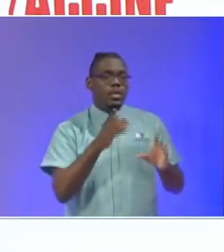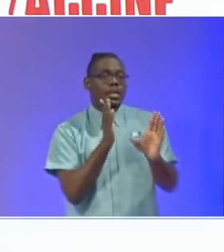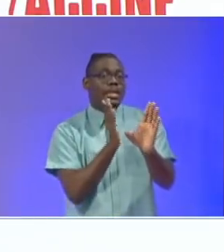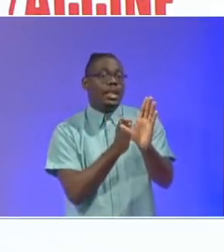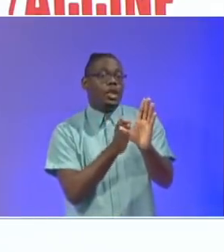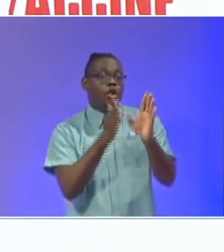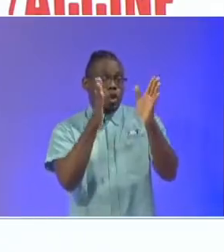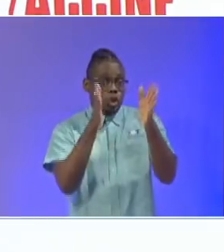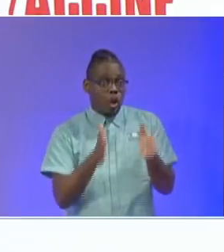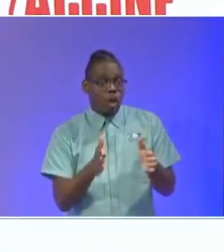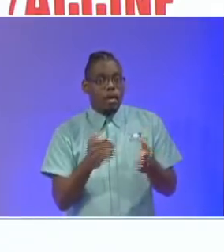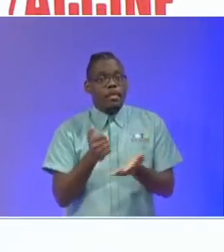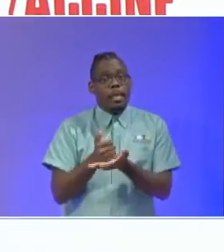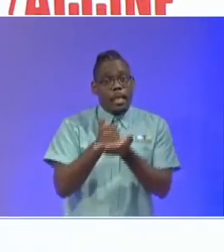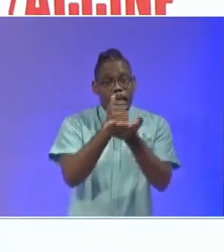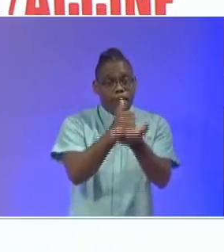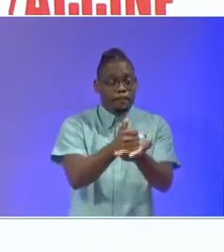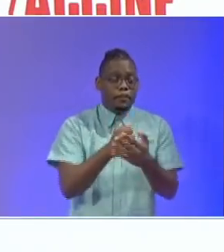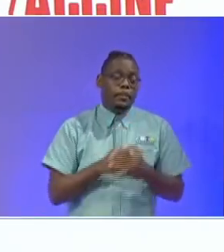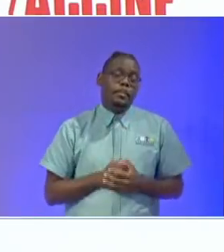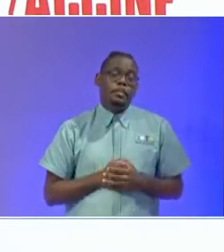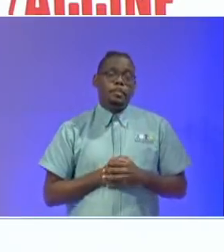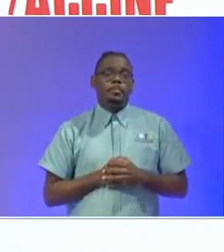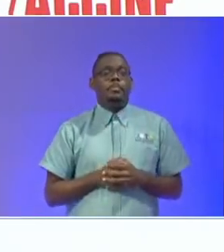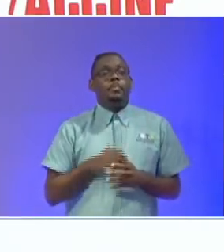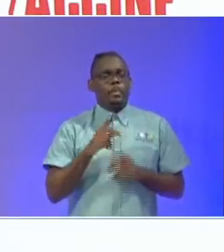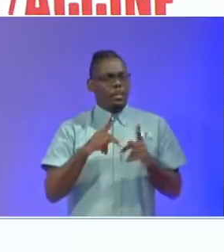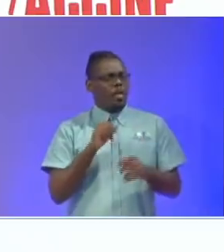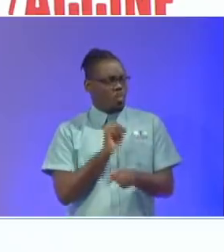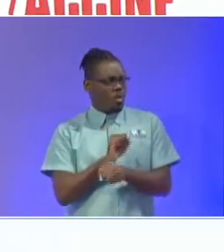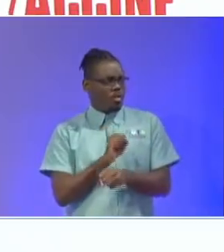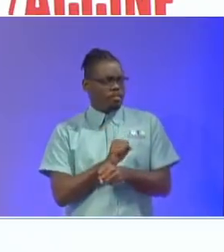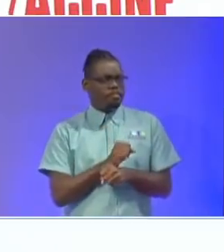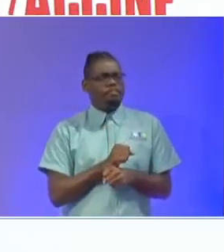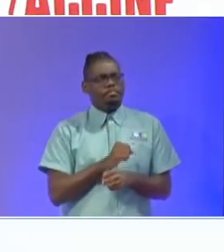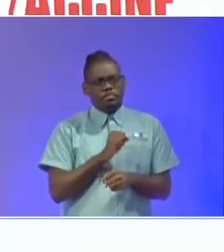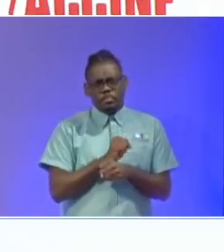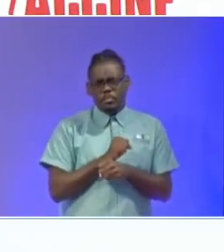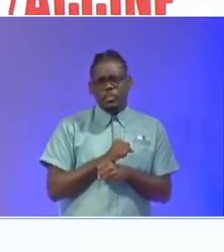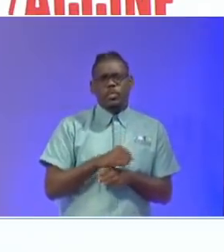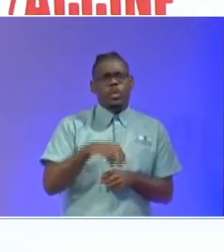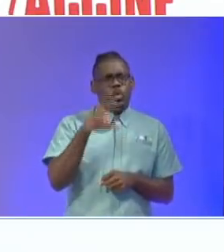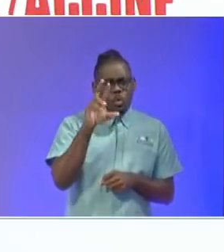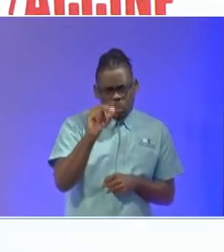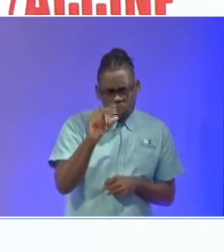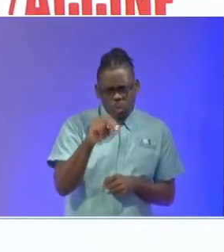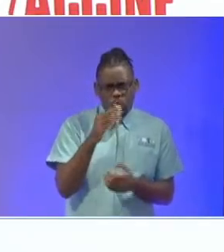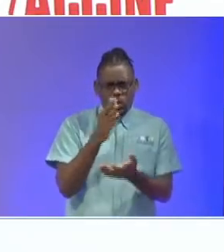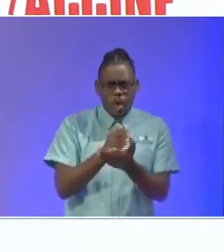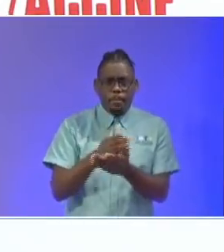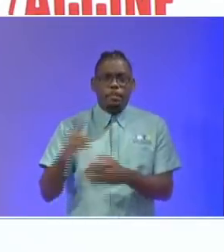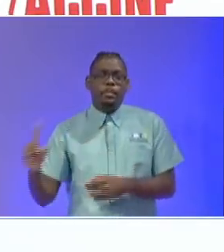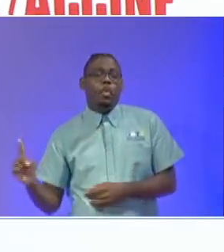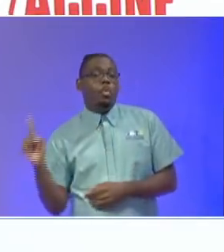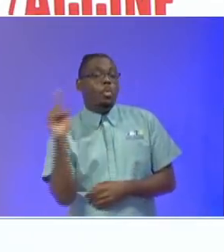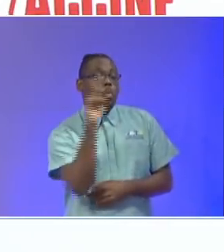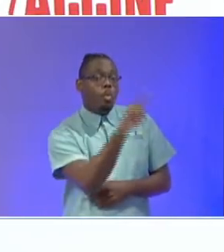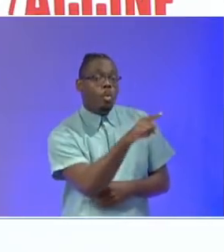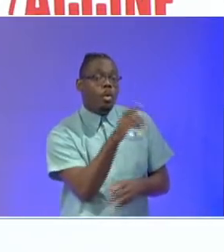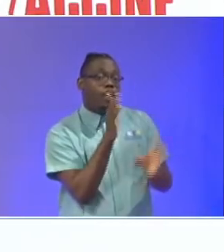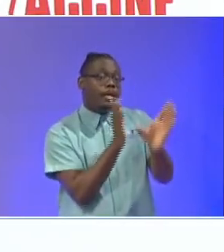that persons take part in this. And she was in high praise for that. You may